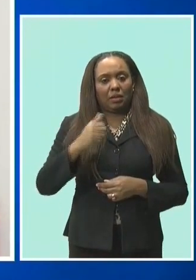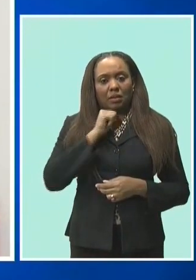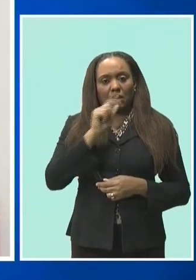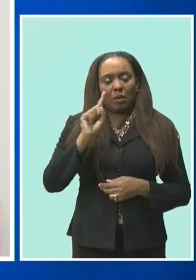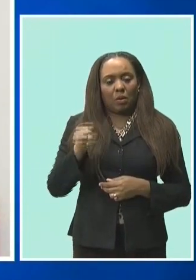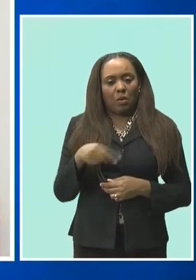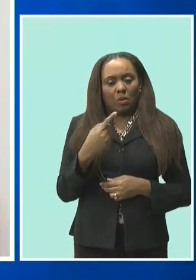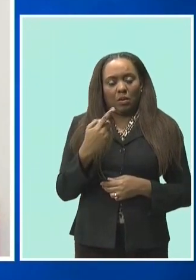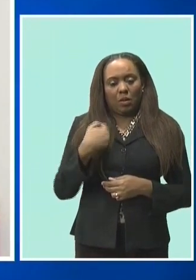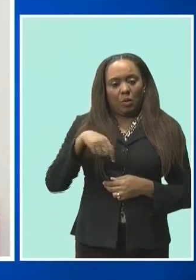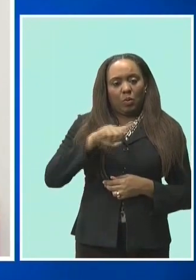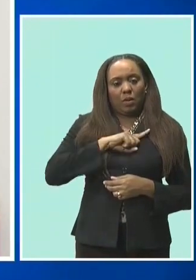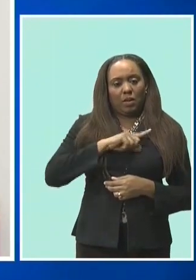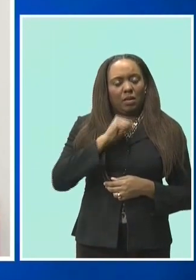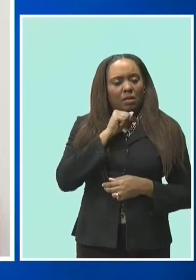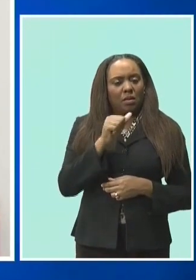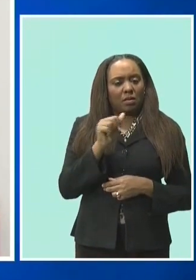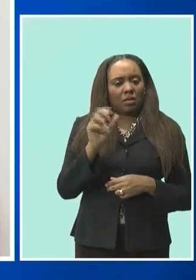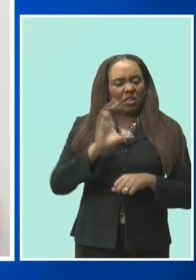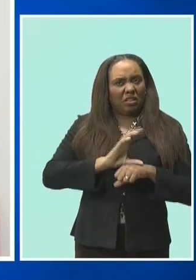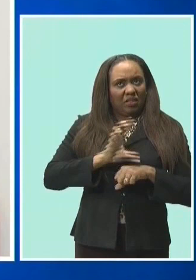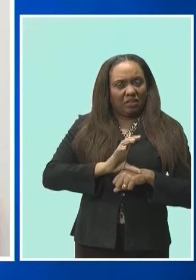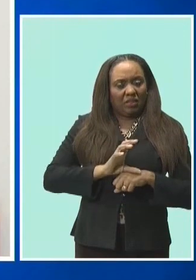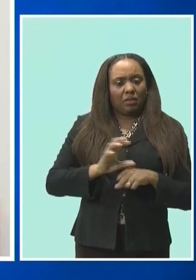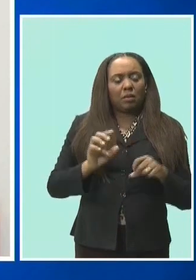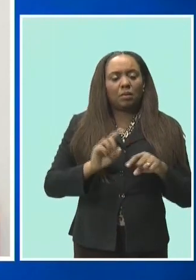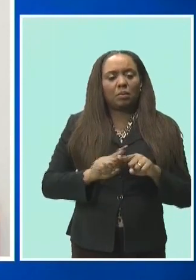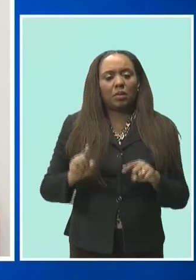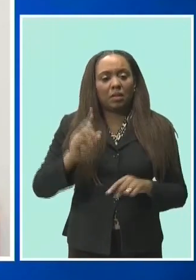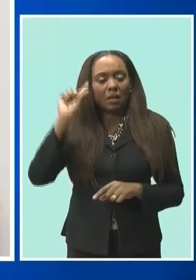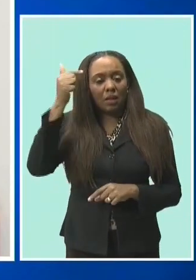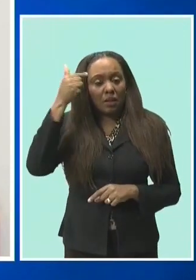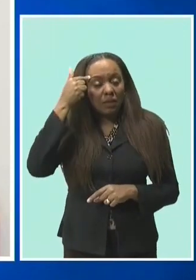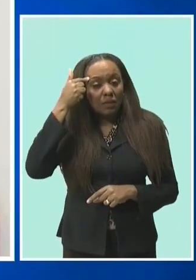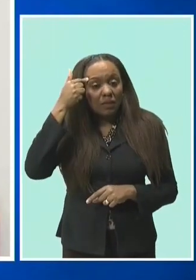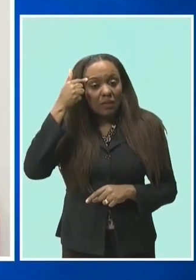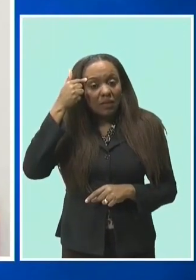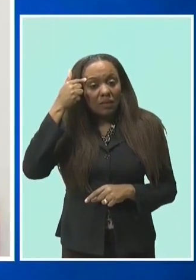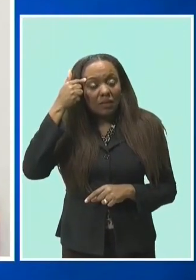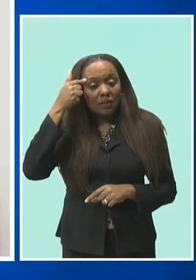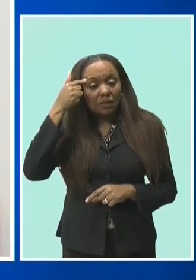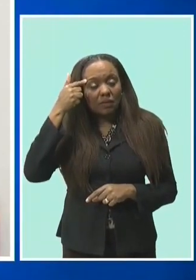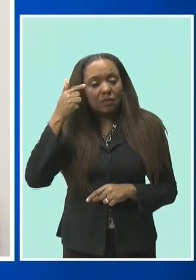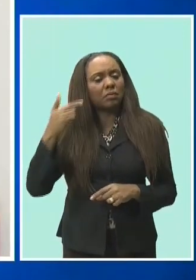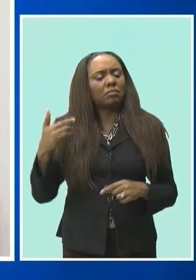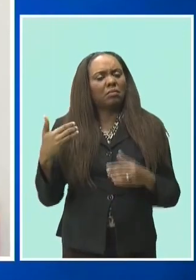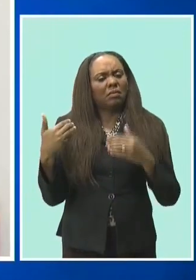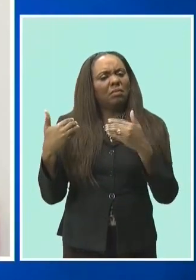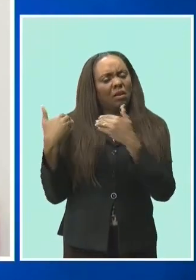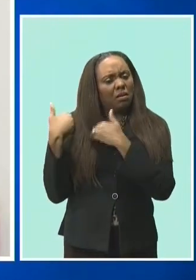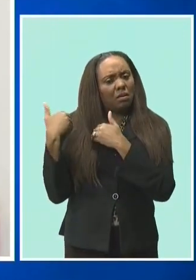the congregation, not only the clergy, but also the central government, have a duty to